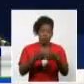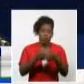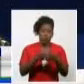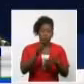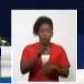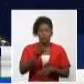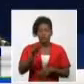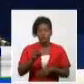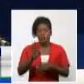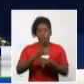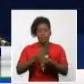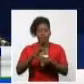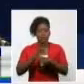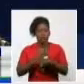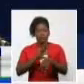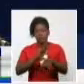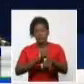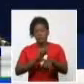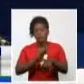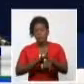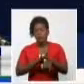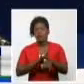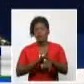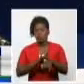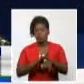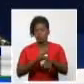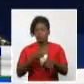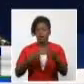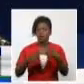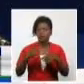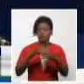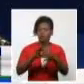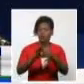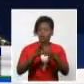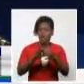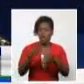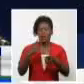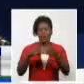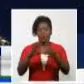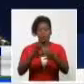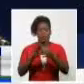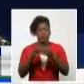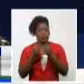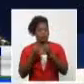the Americas region, to compare it with our country,